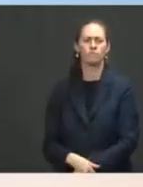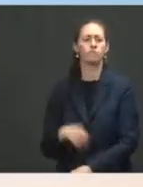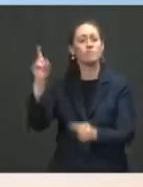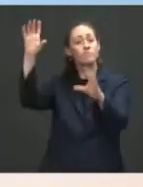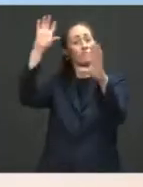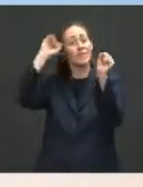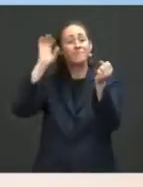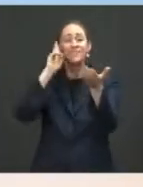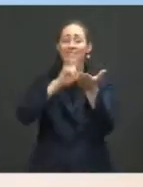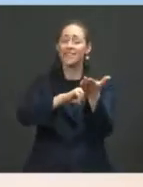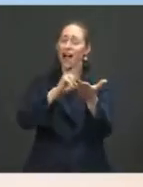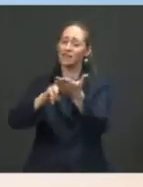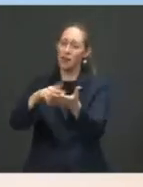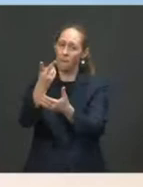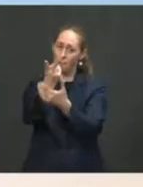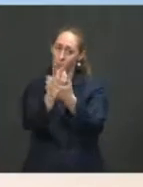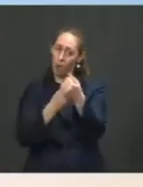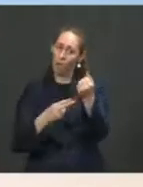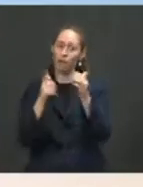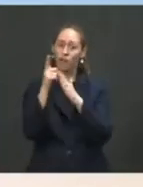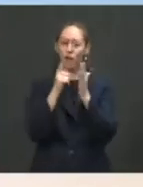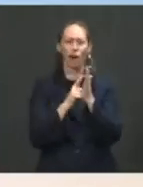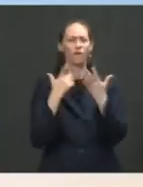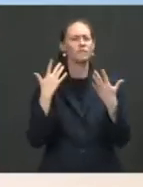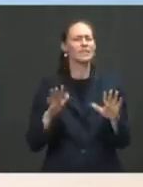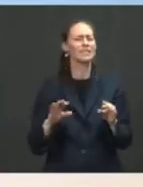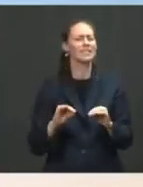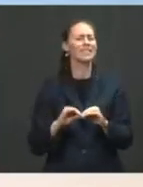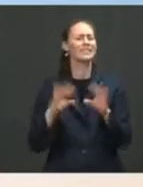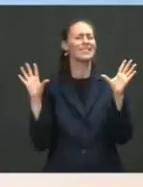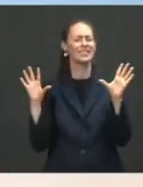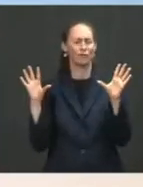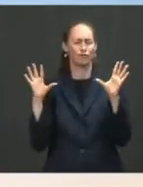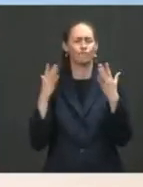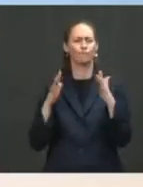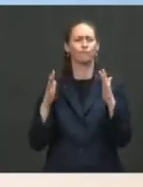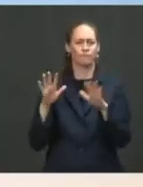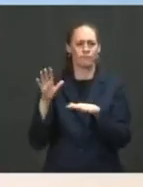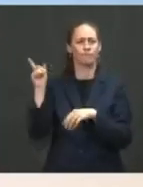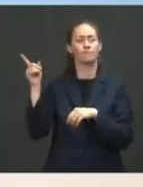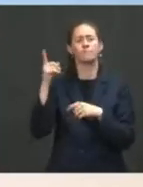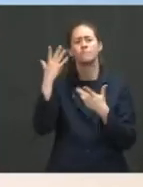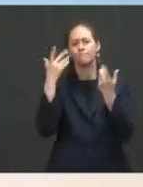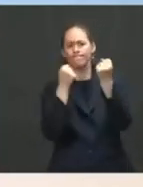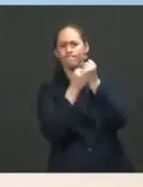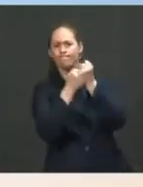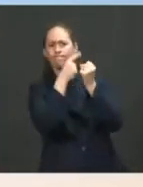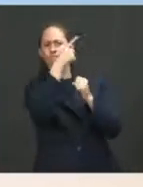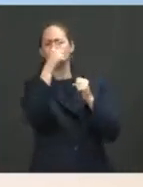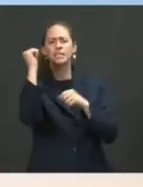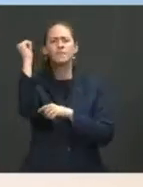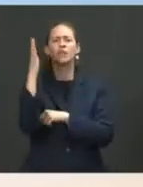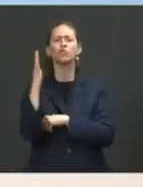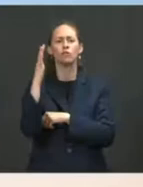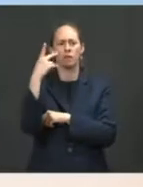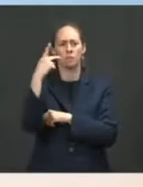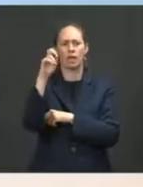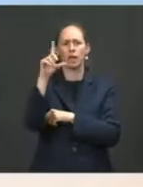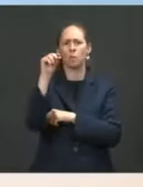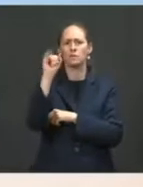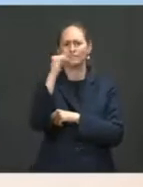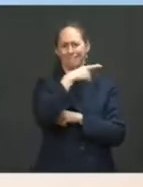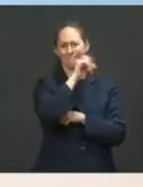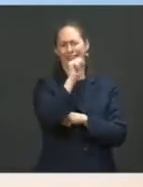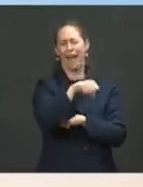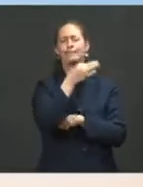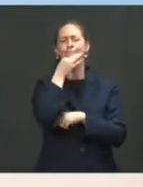I want to be clear with you all about is he supports Speaker Pelosi's proposed path forward to get this process done. I'd also note, and